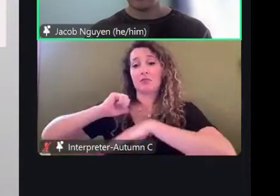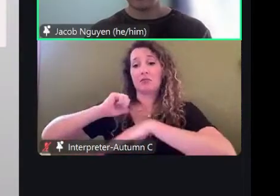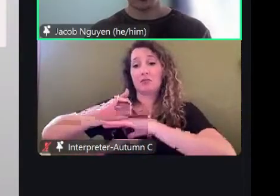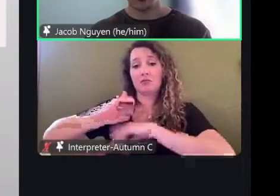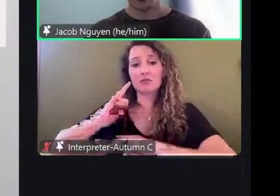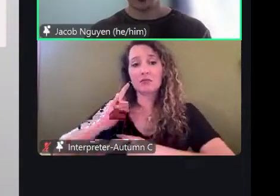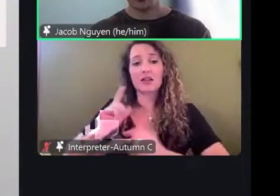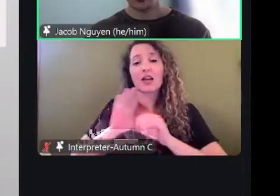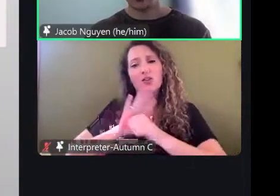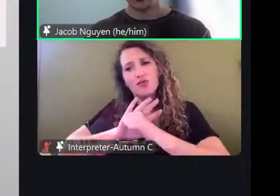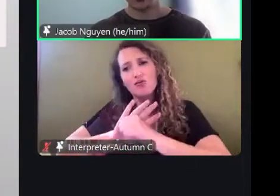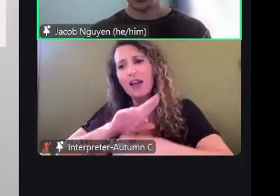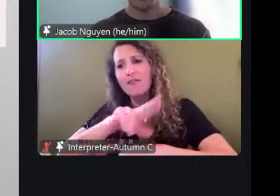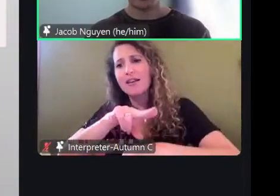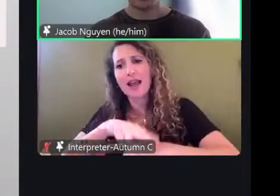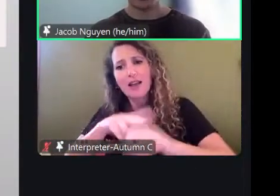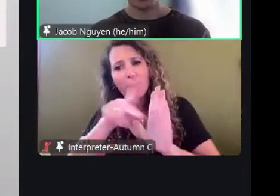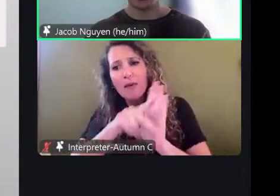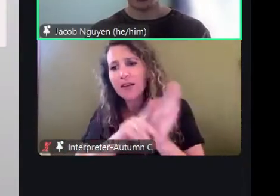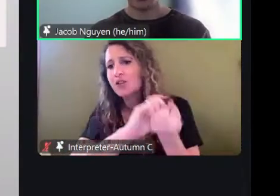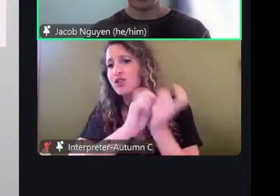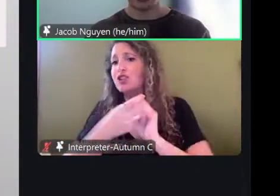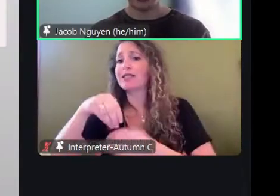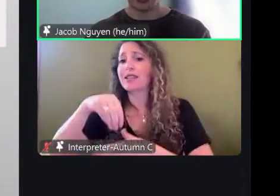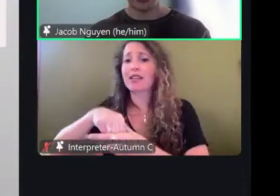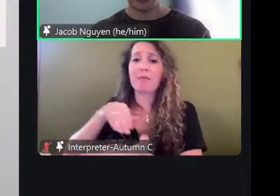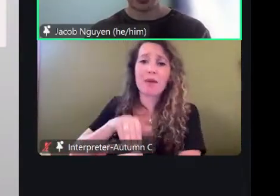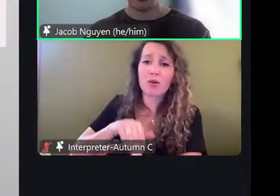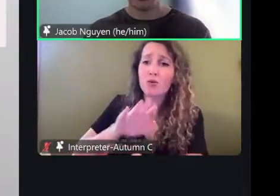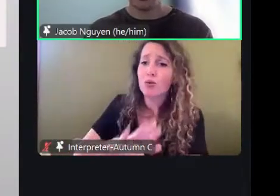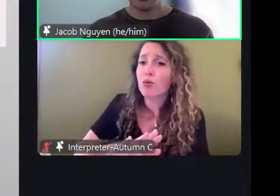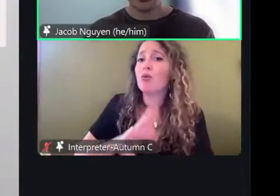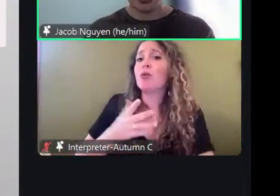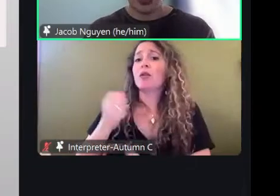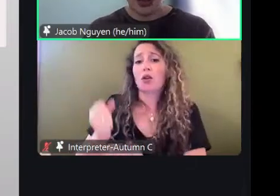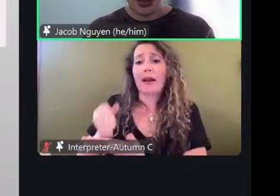to drive national policy changes in medical school accreditation.